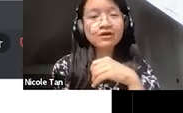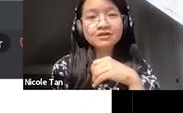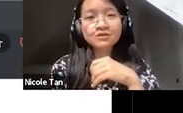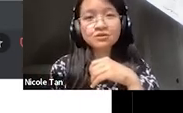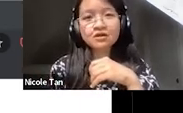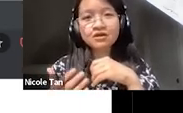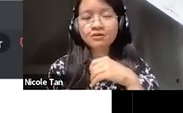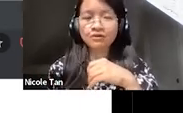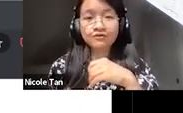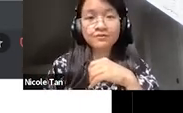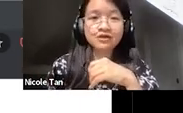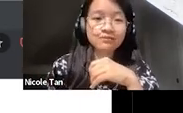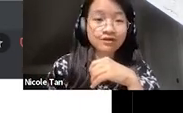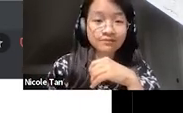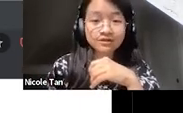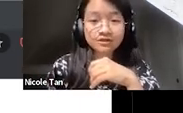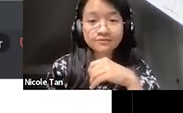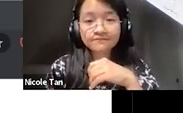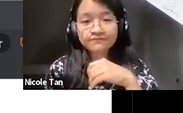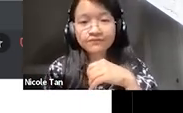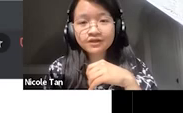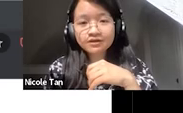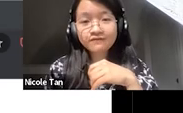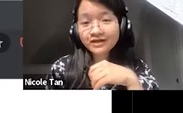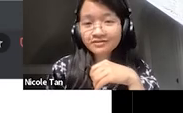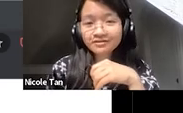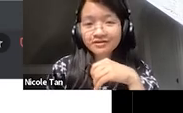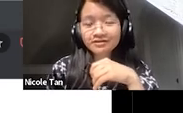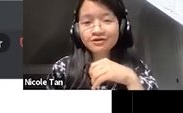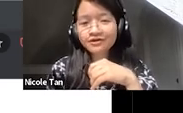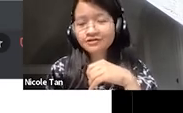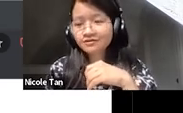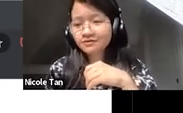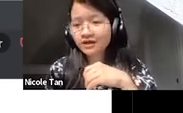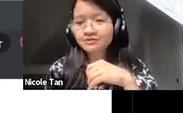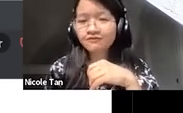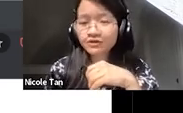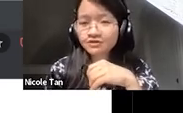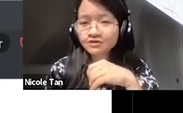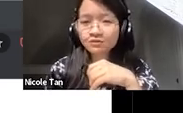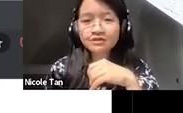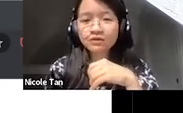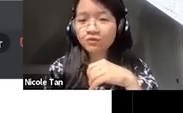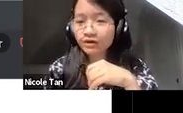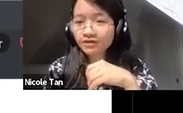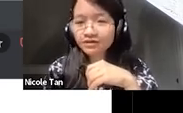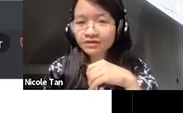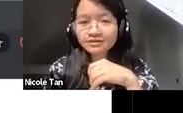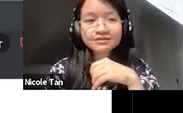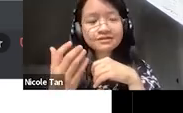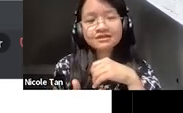staged product imagery or in verbiage on the product page. In fact, in a survey conducted by Bazaar Voice in